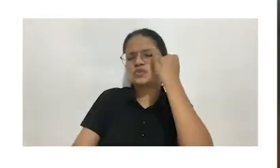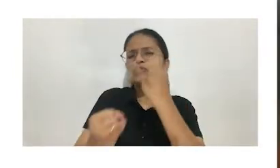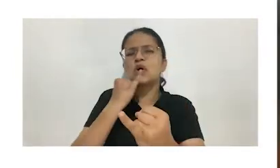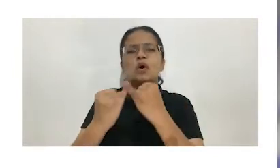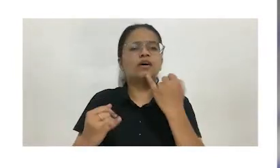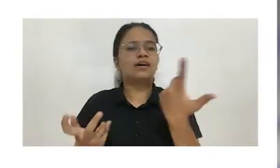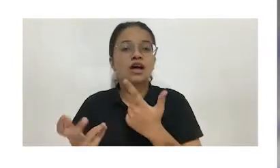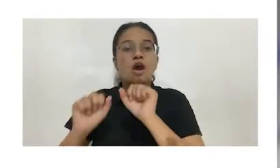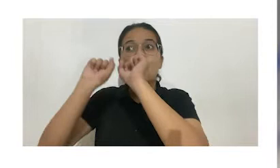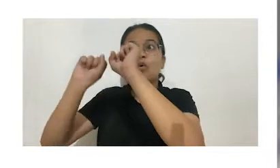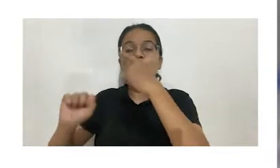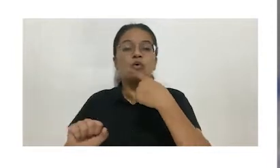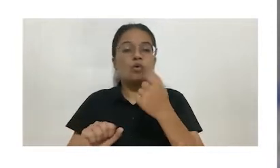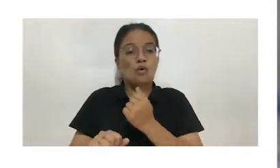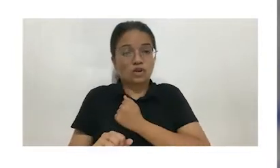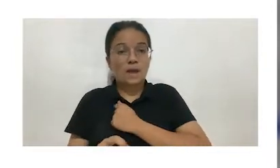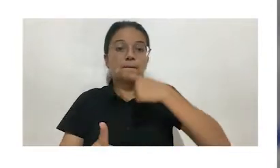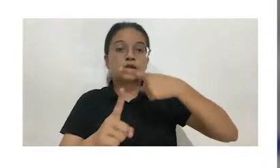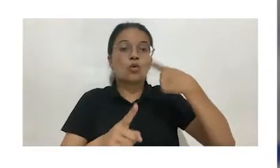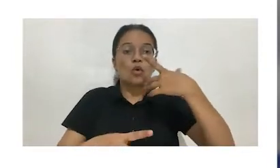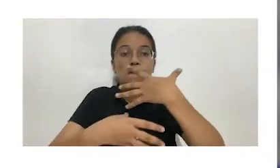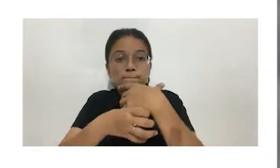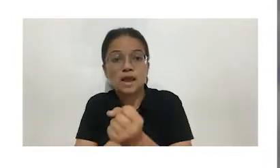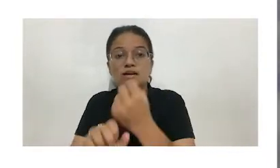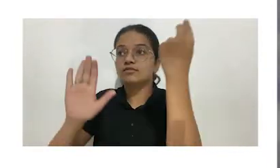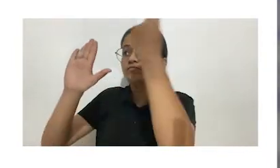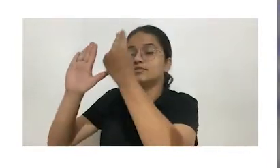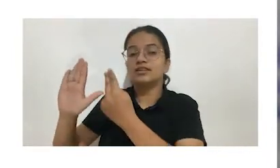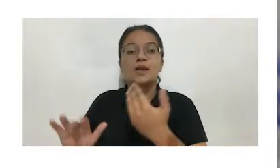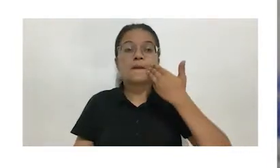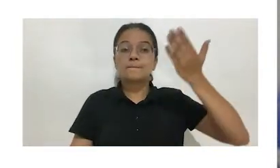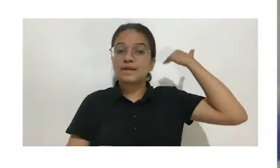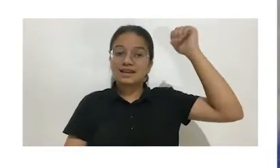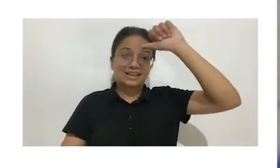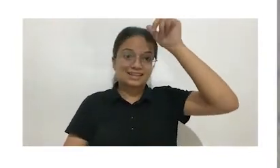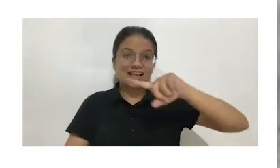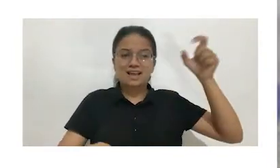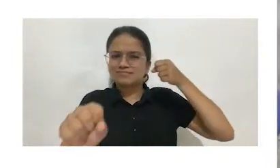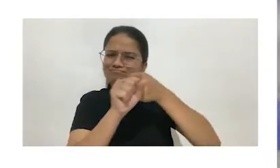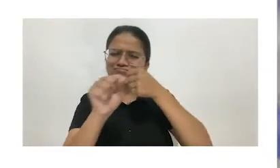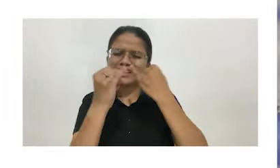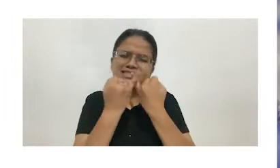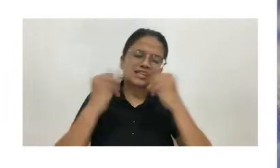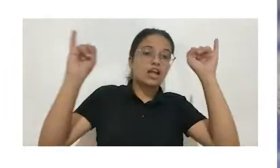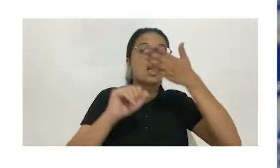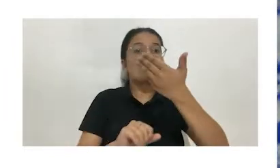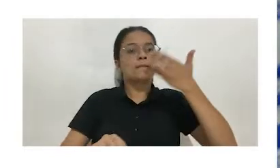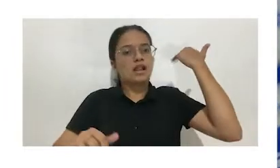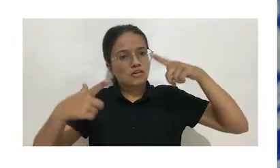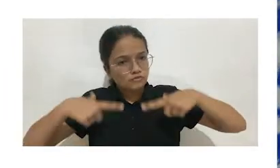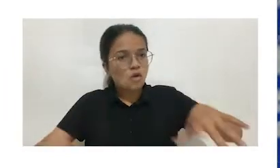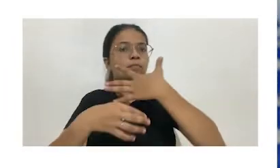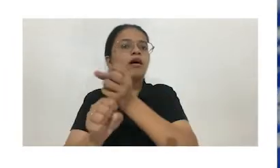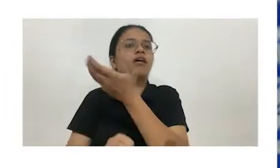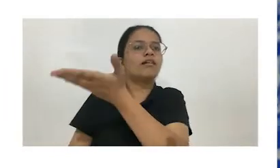has to tell, both about the owner and the makers. The skirt was created at the time when India was struggling for independence. You